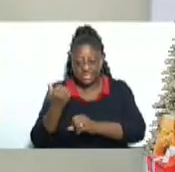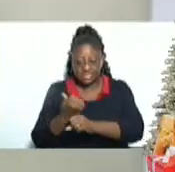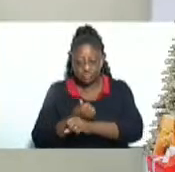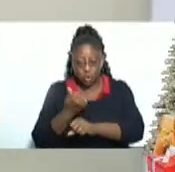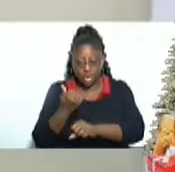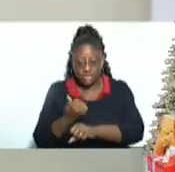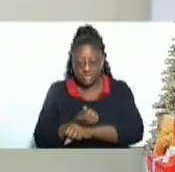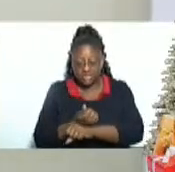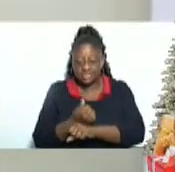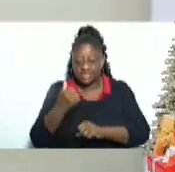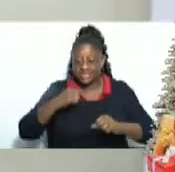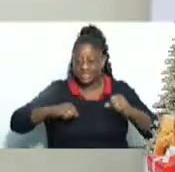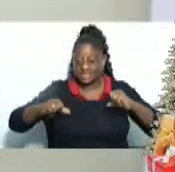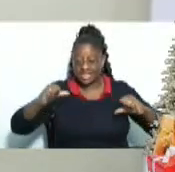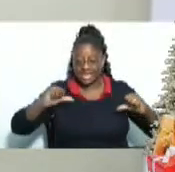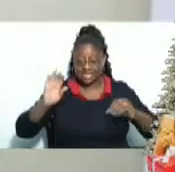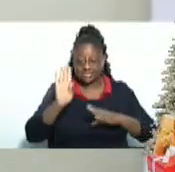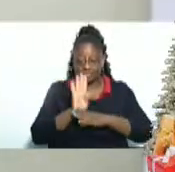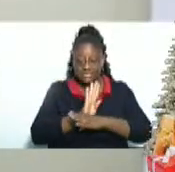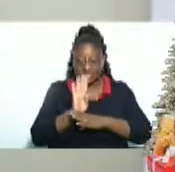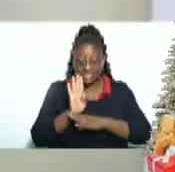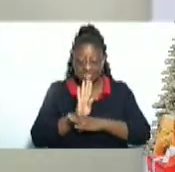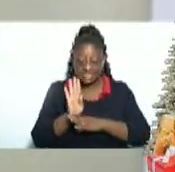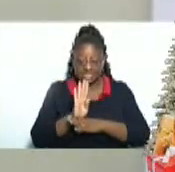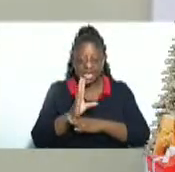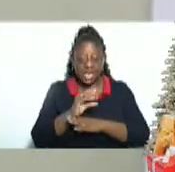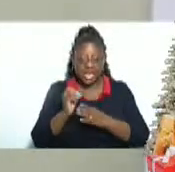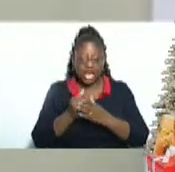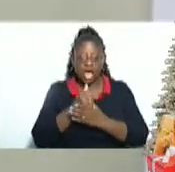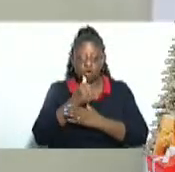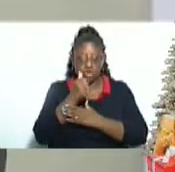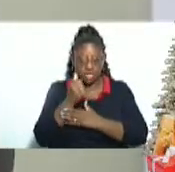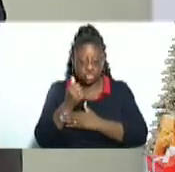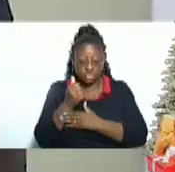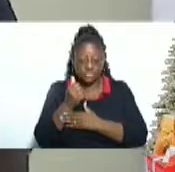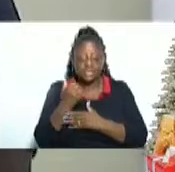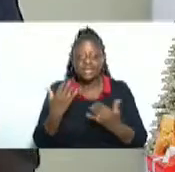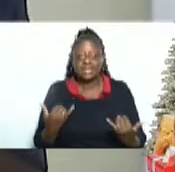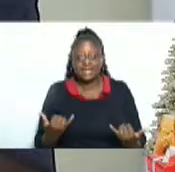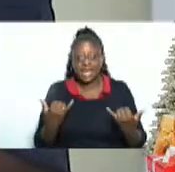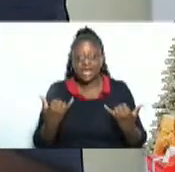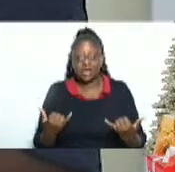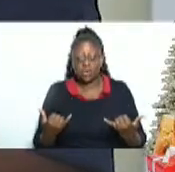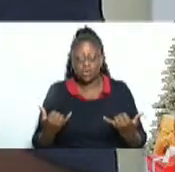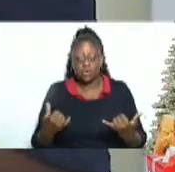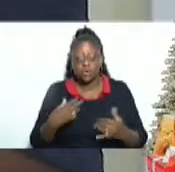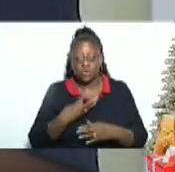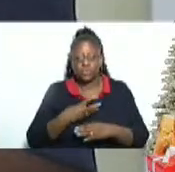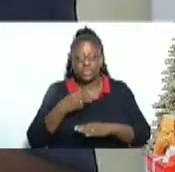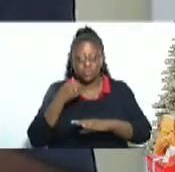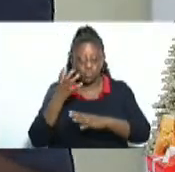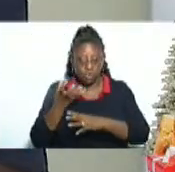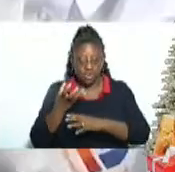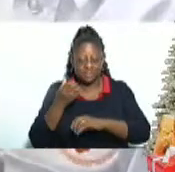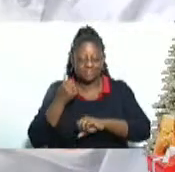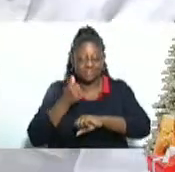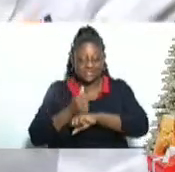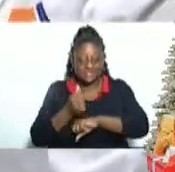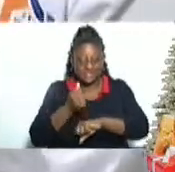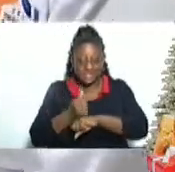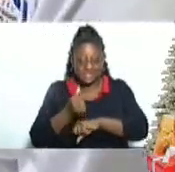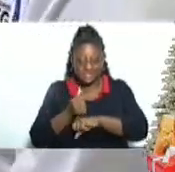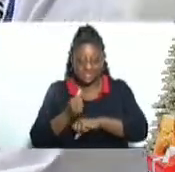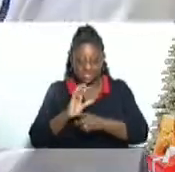sports, science, business, and agriculture, and now disaster risk and climate change.